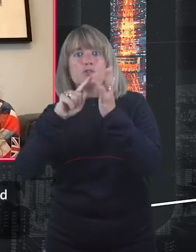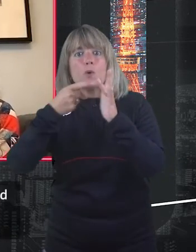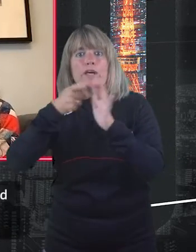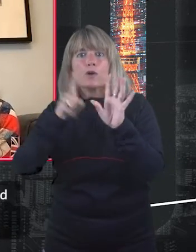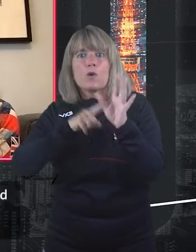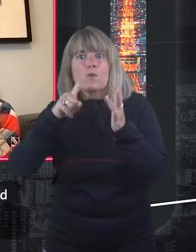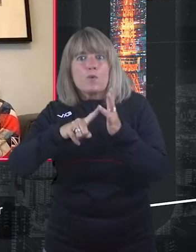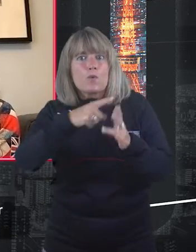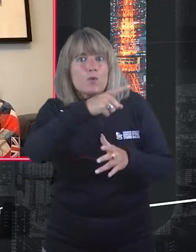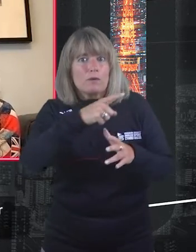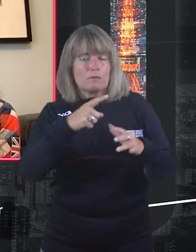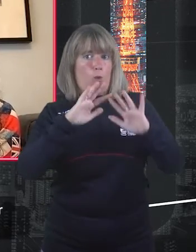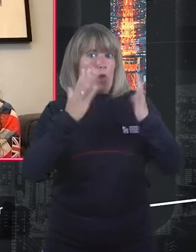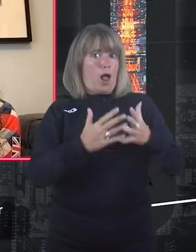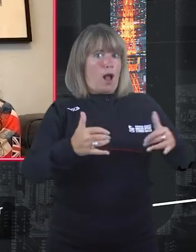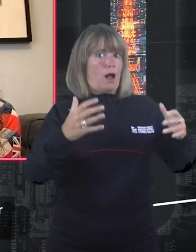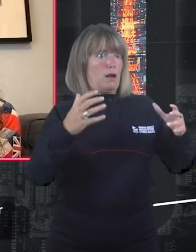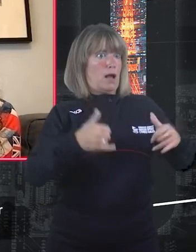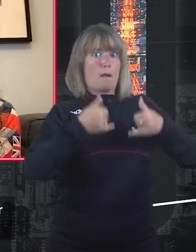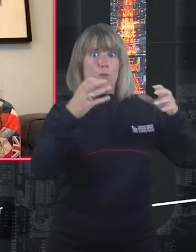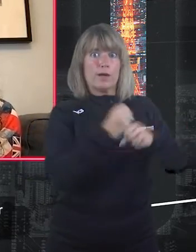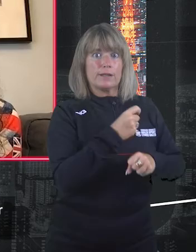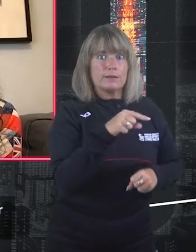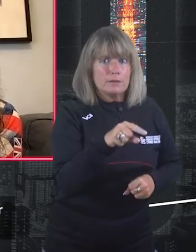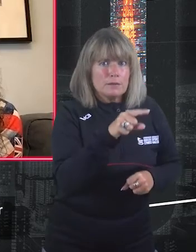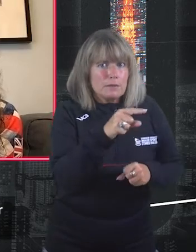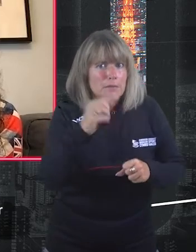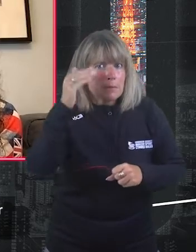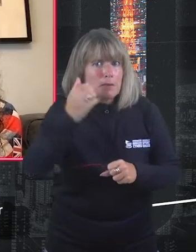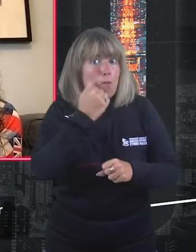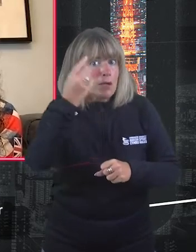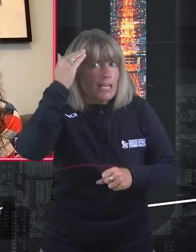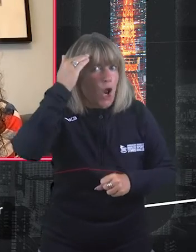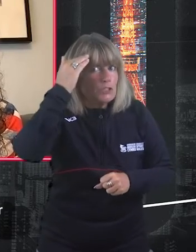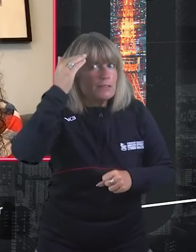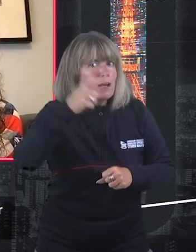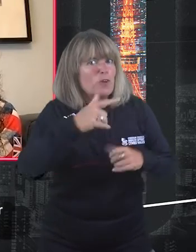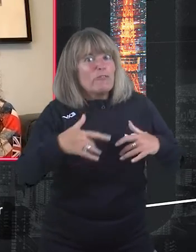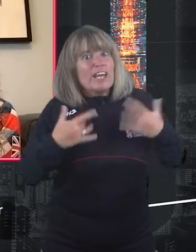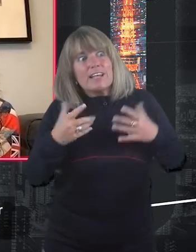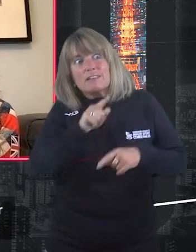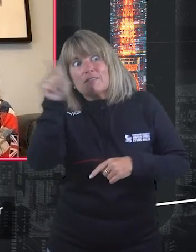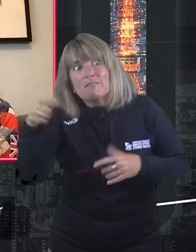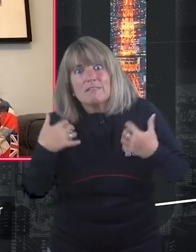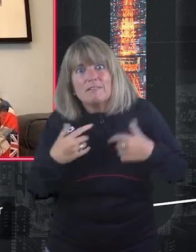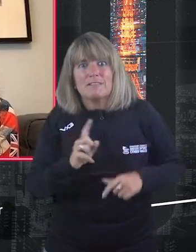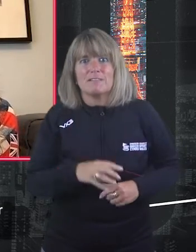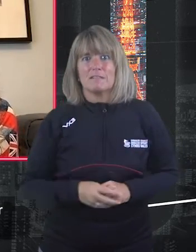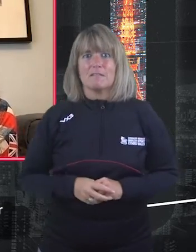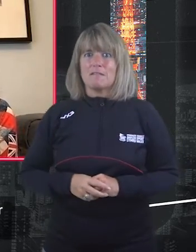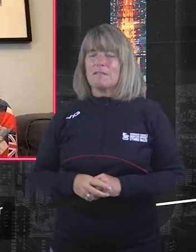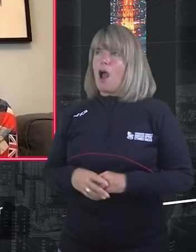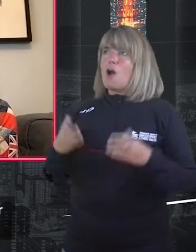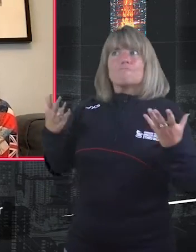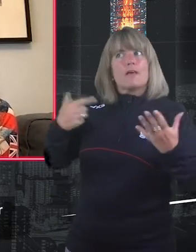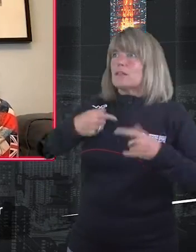a World Cup, you've beaten the world number one. Psychologically, how are you feeling going into